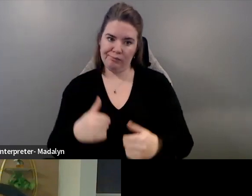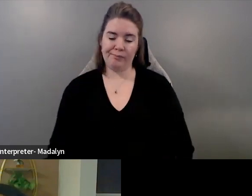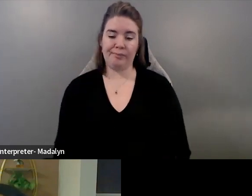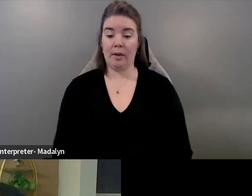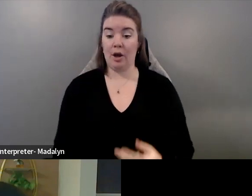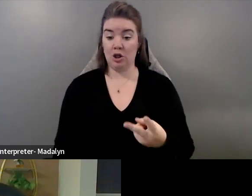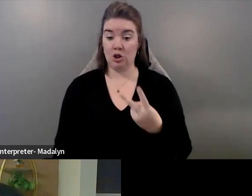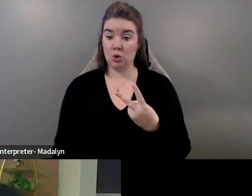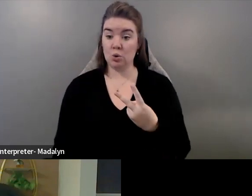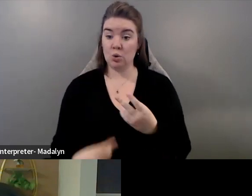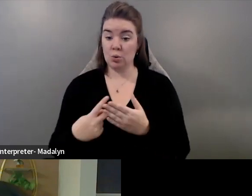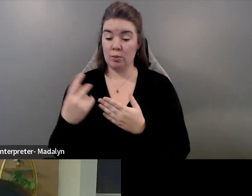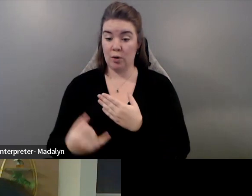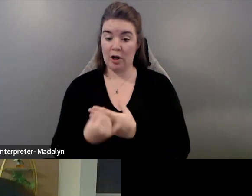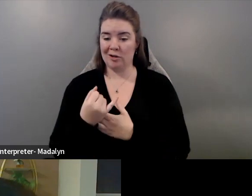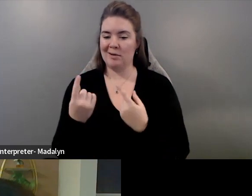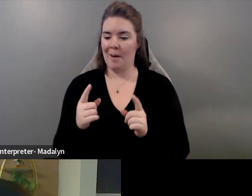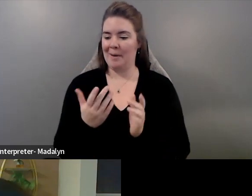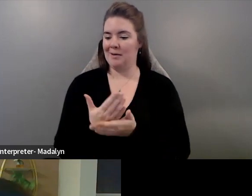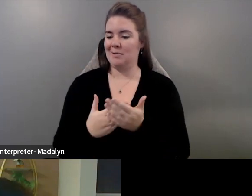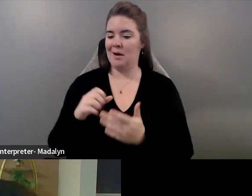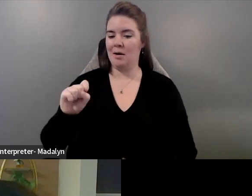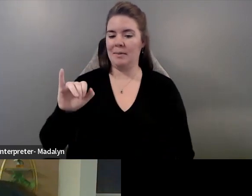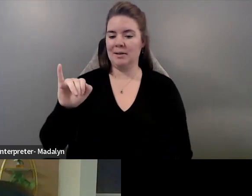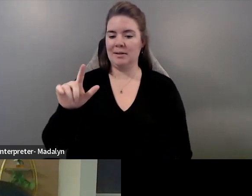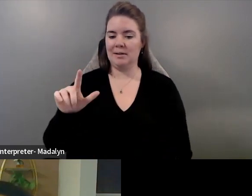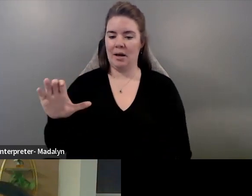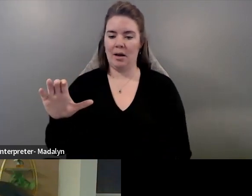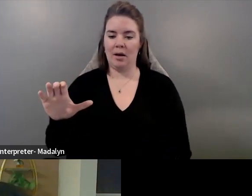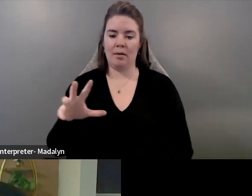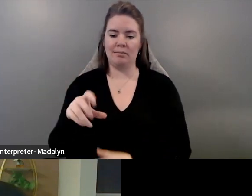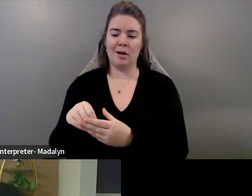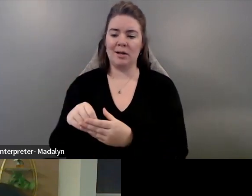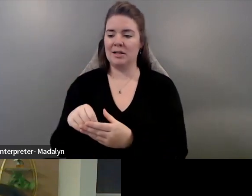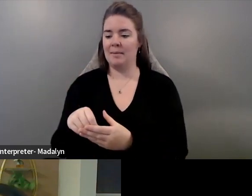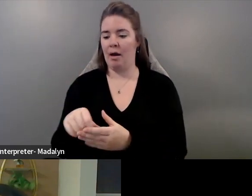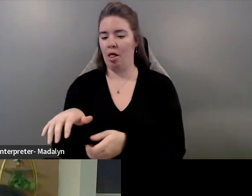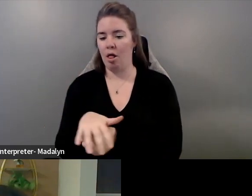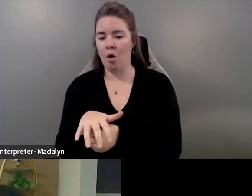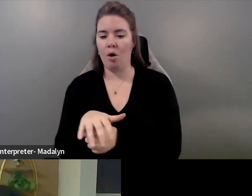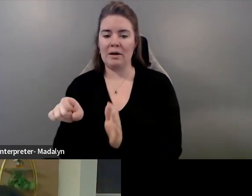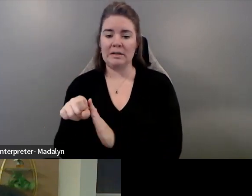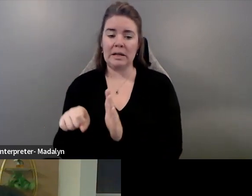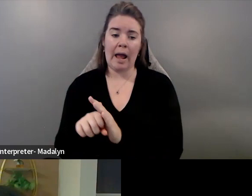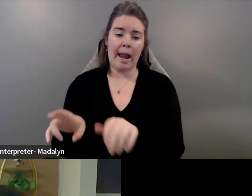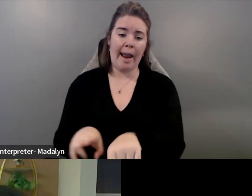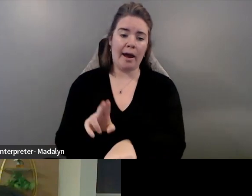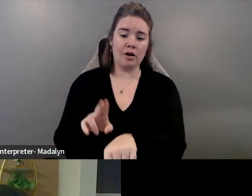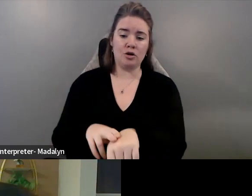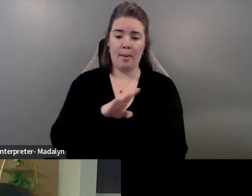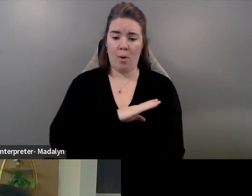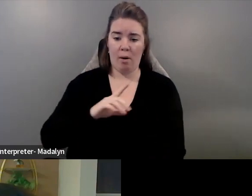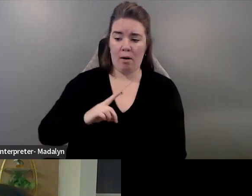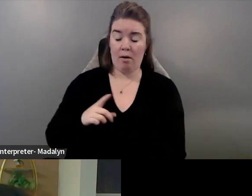are SILCs that participate in other boards, local, state, and national, and they're at the table to